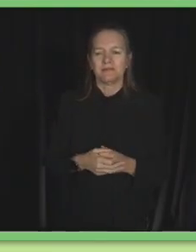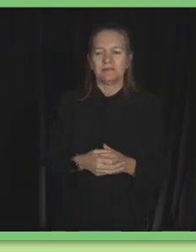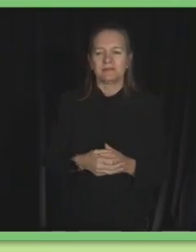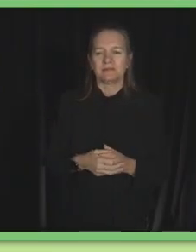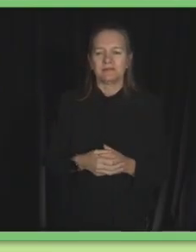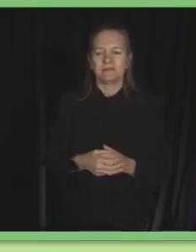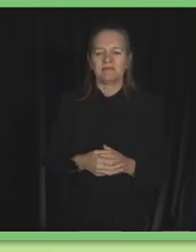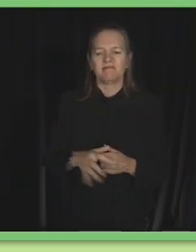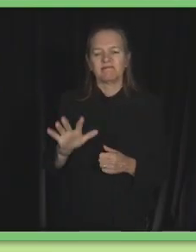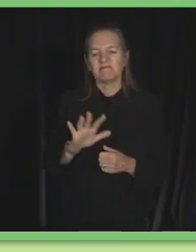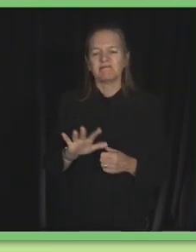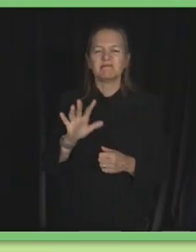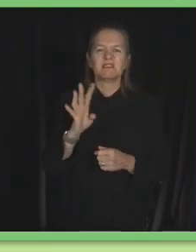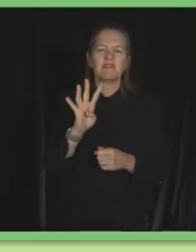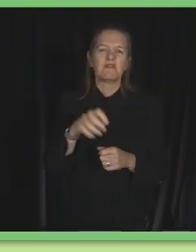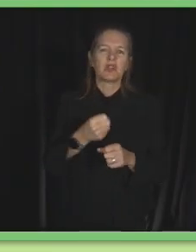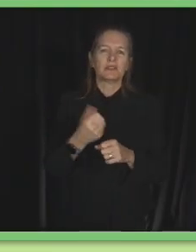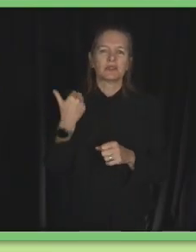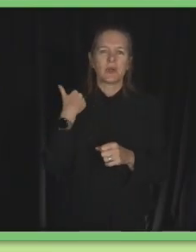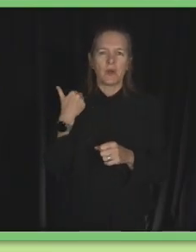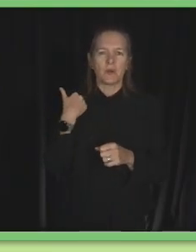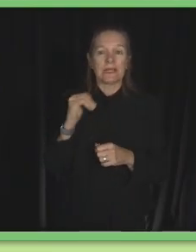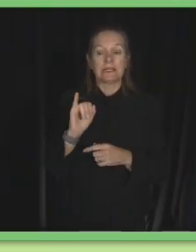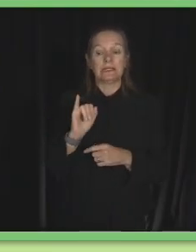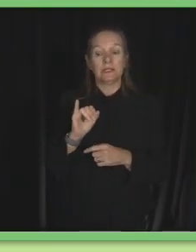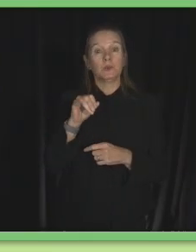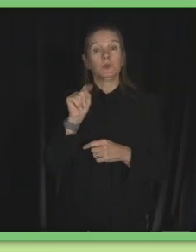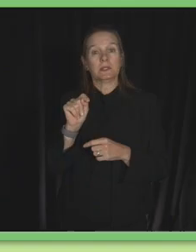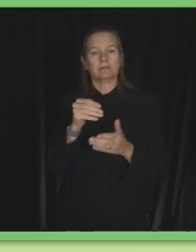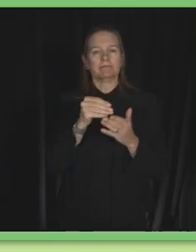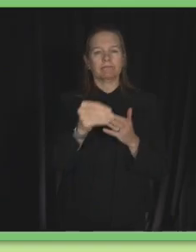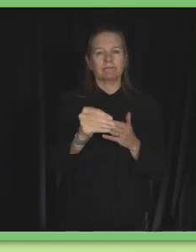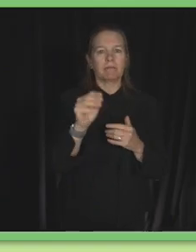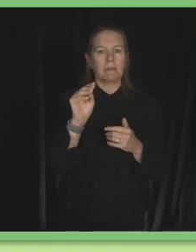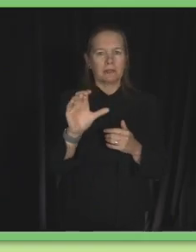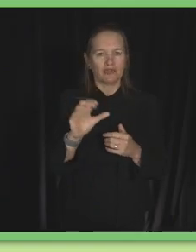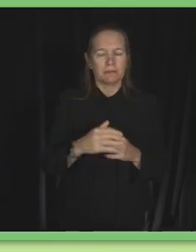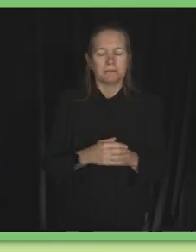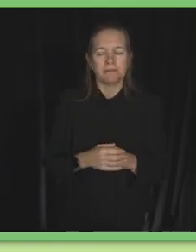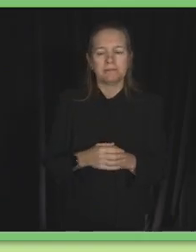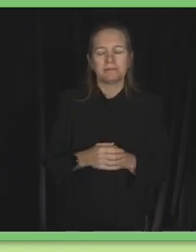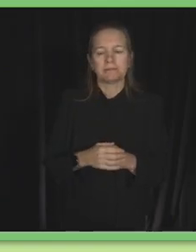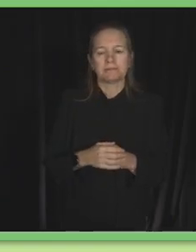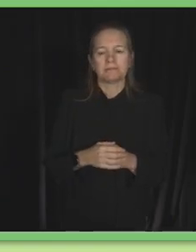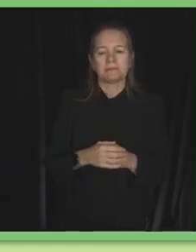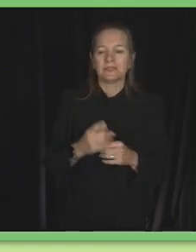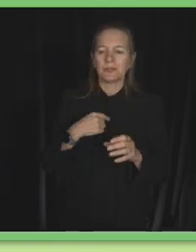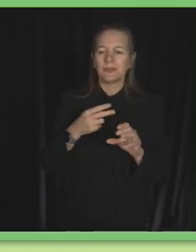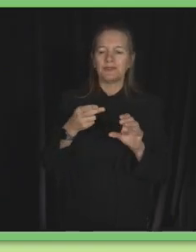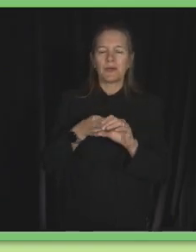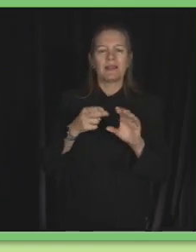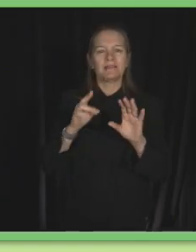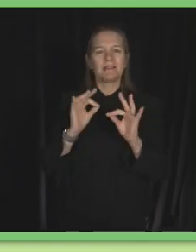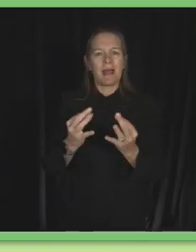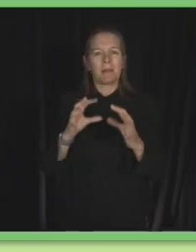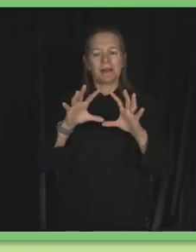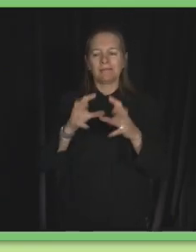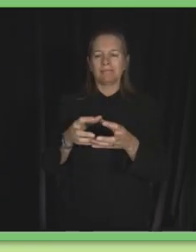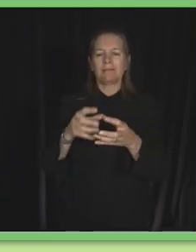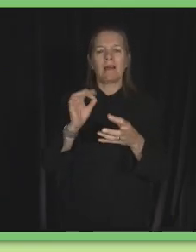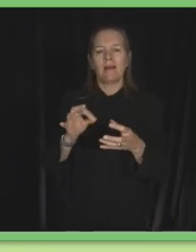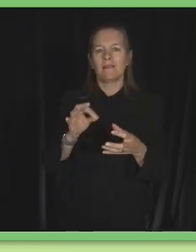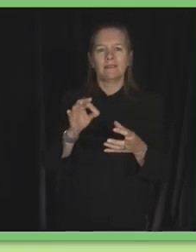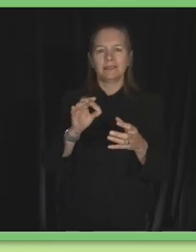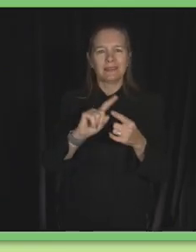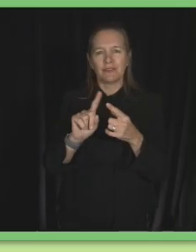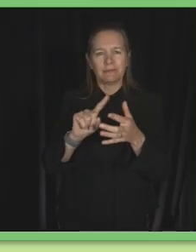About 4 years ago, Mailchimp was acquired by Intuit, and we joined a family of recognizable brands,